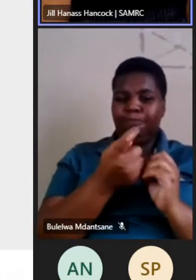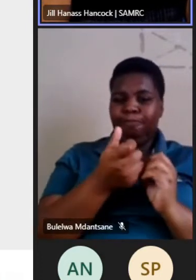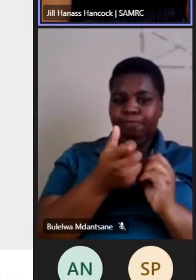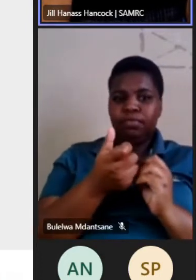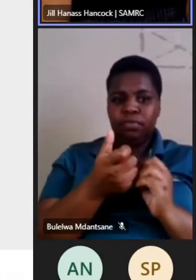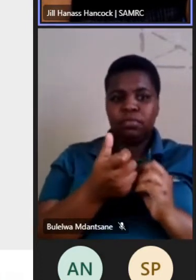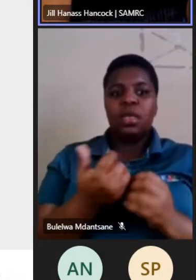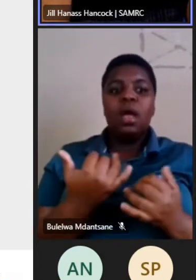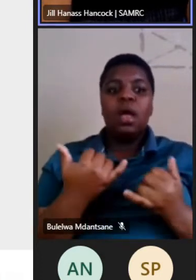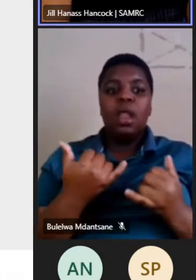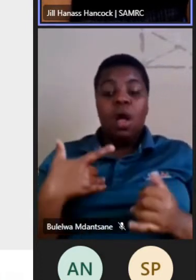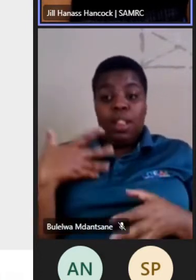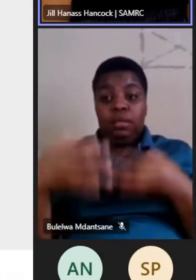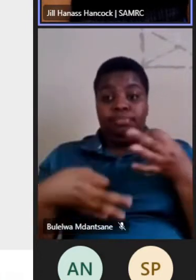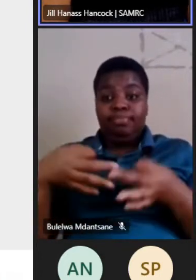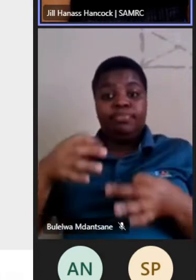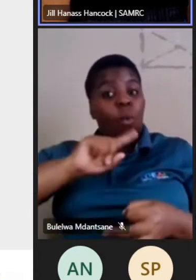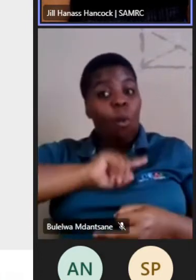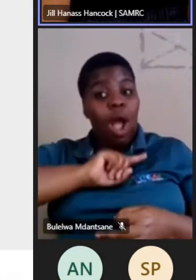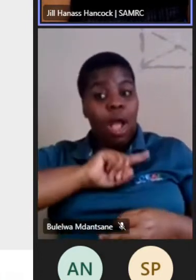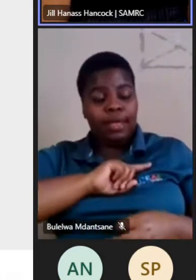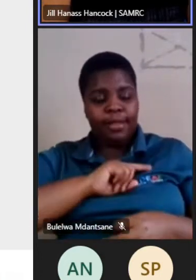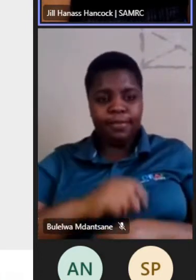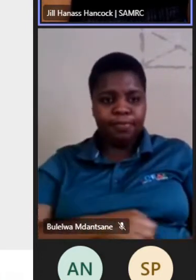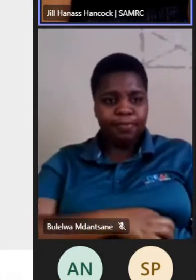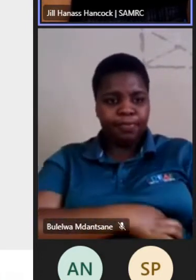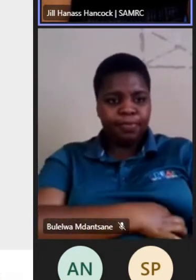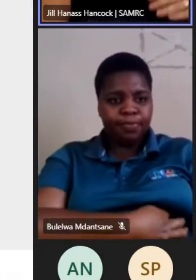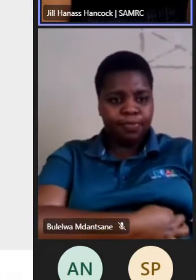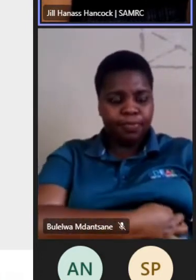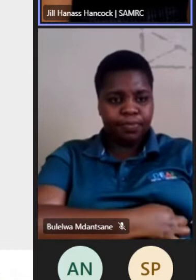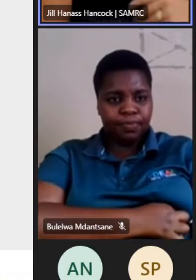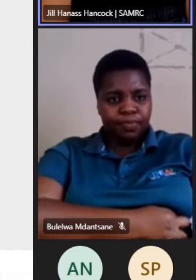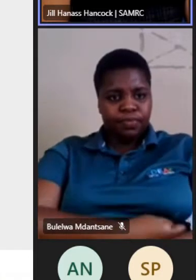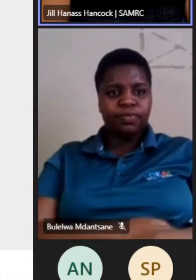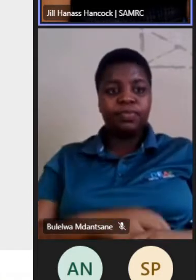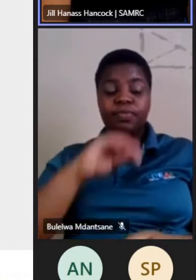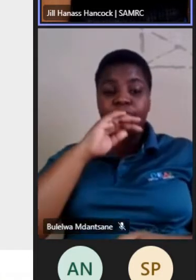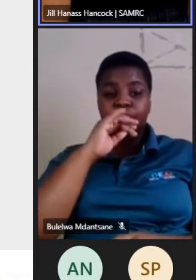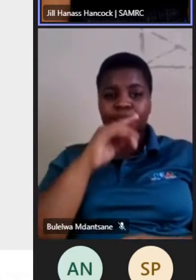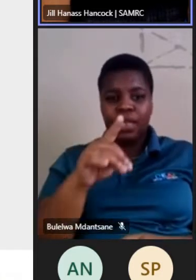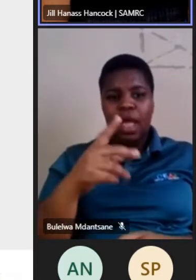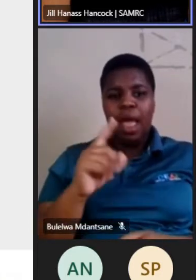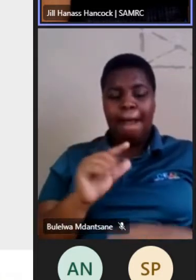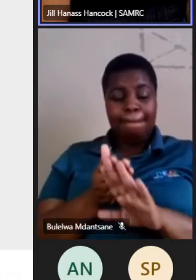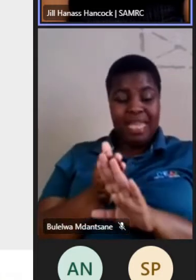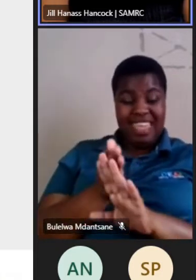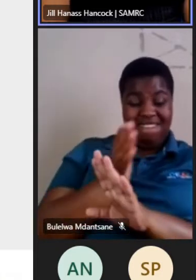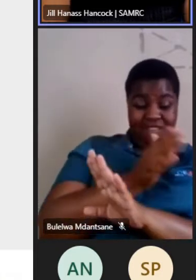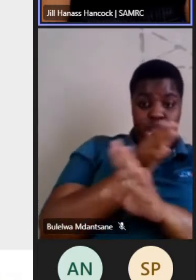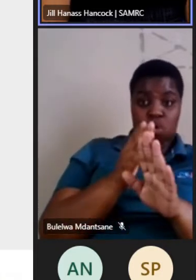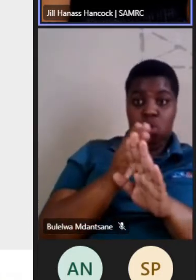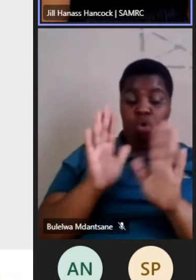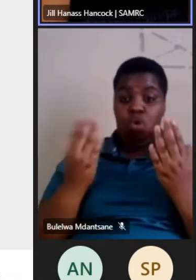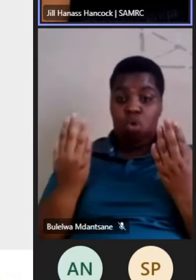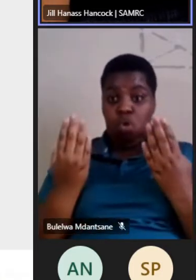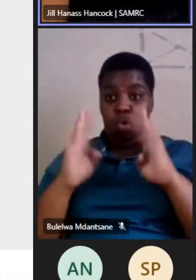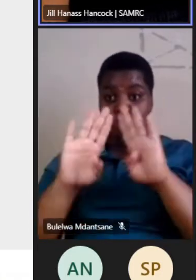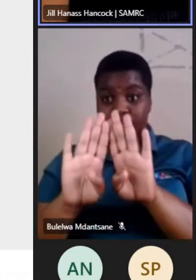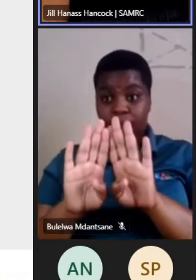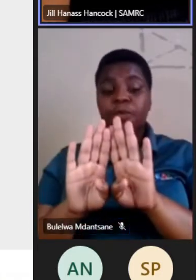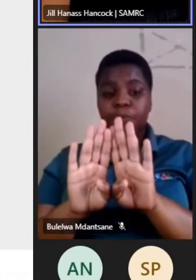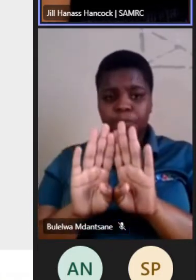why there is that reporting. So first of all, the little reporting even before the lockdown is probably related to